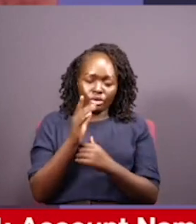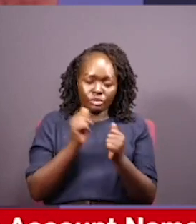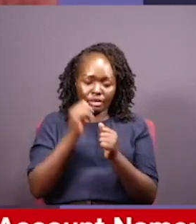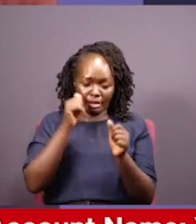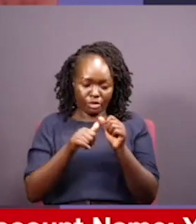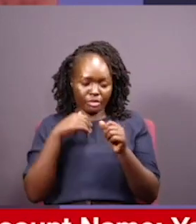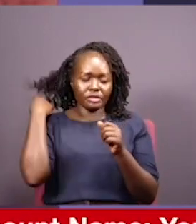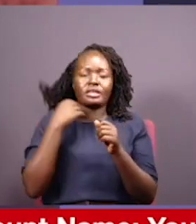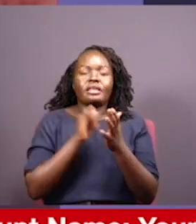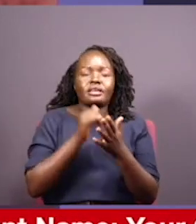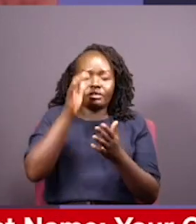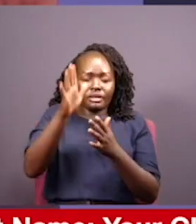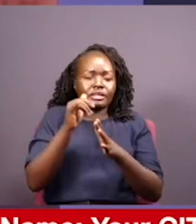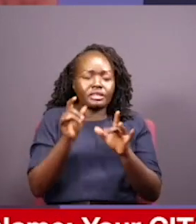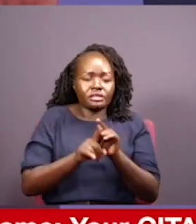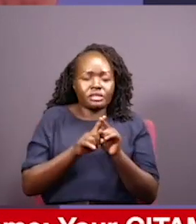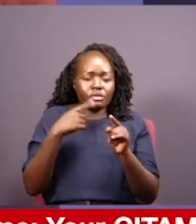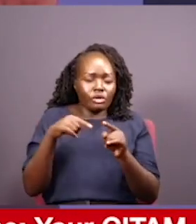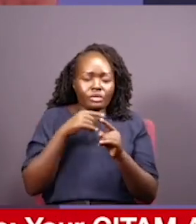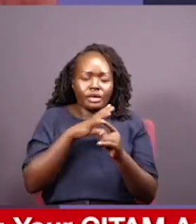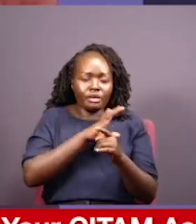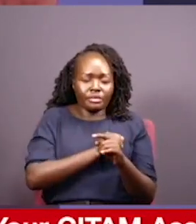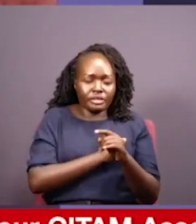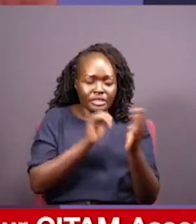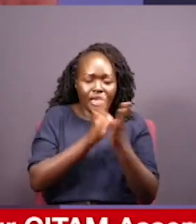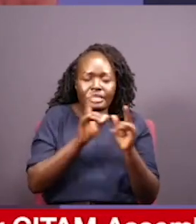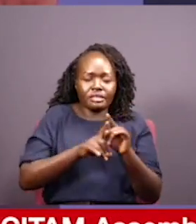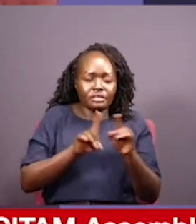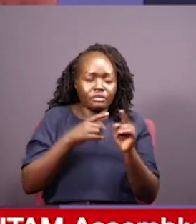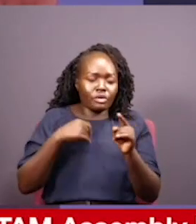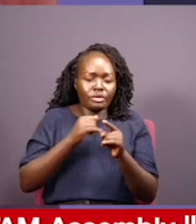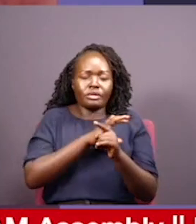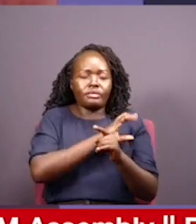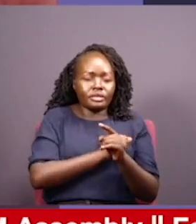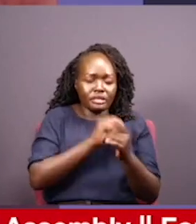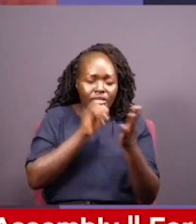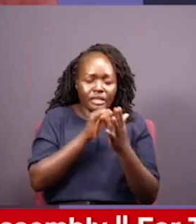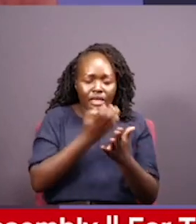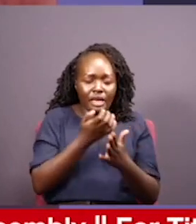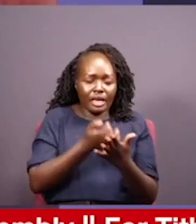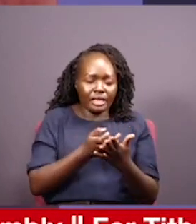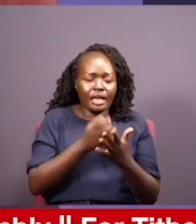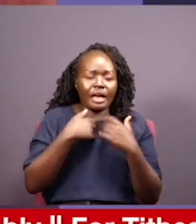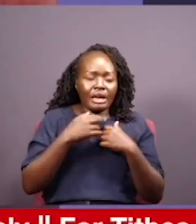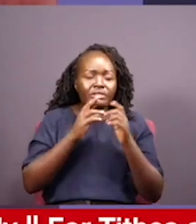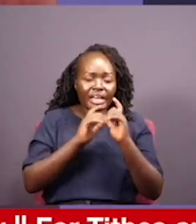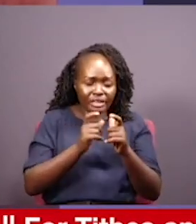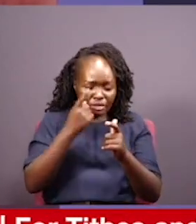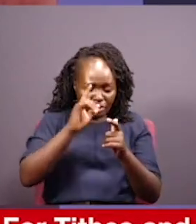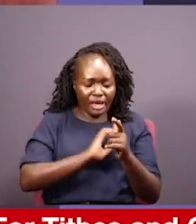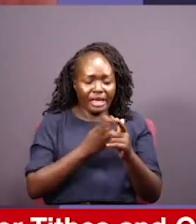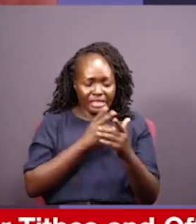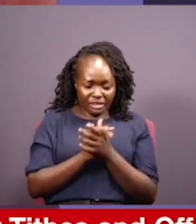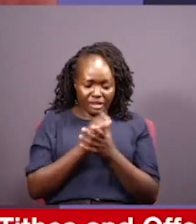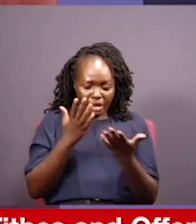we endure that hostility, as we endure that hardship, Lord, there is a reward for us. Father, may you help us,